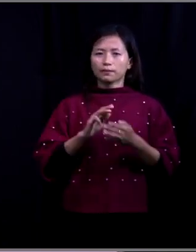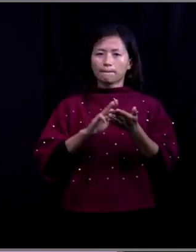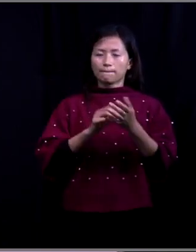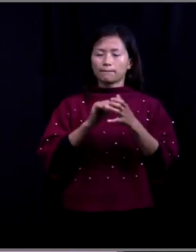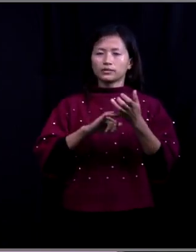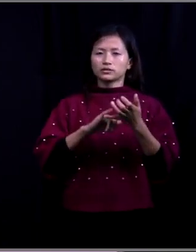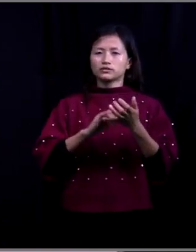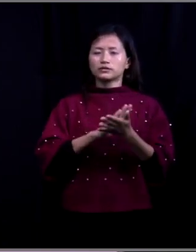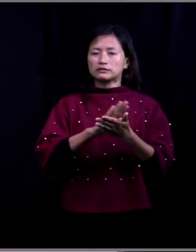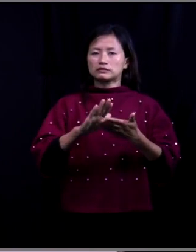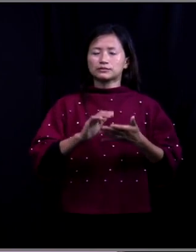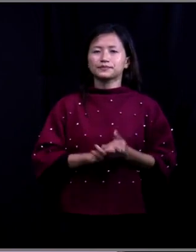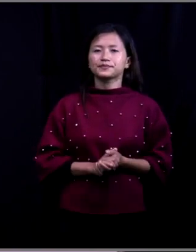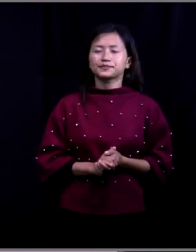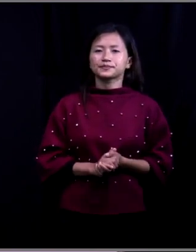helium,